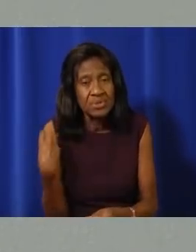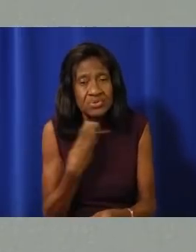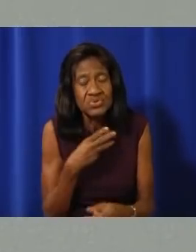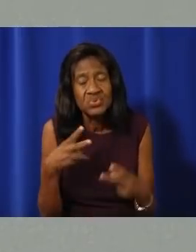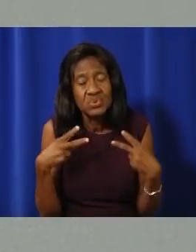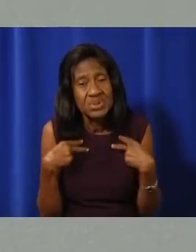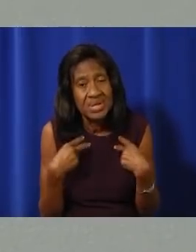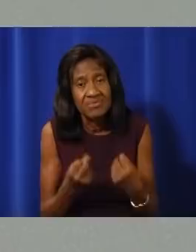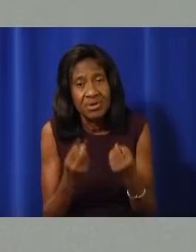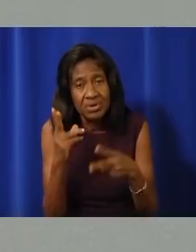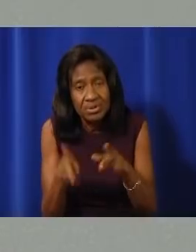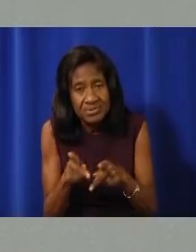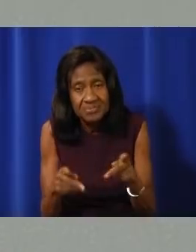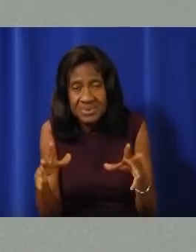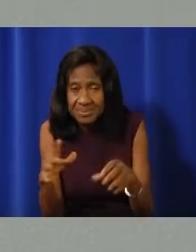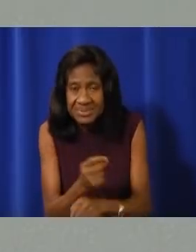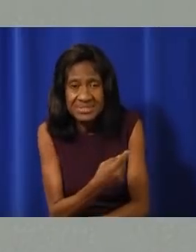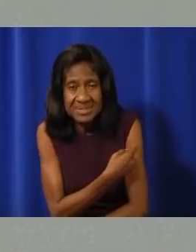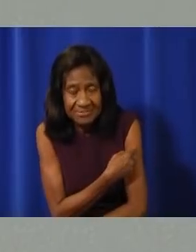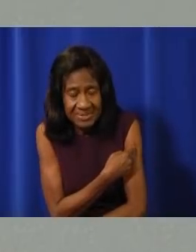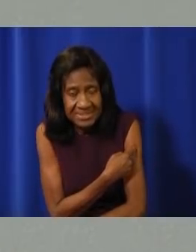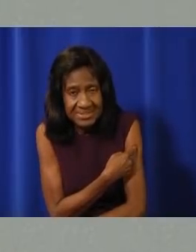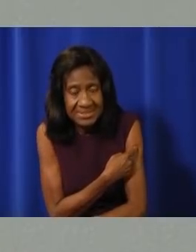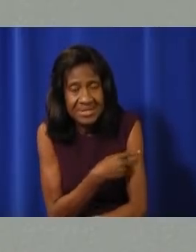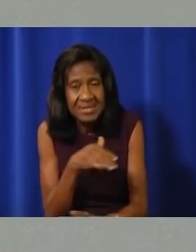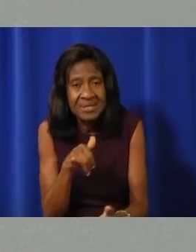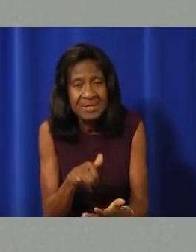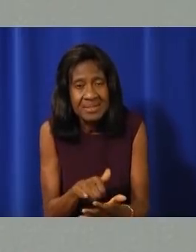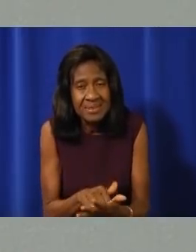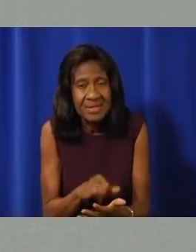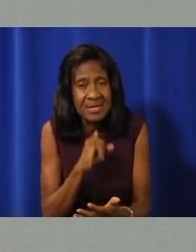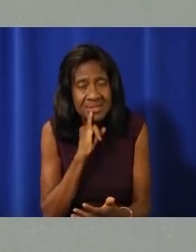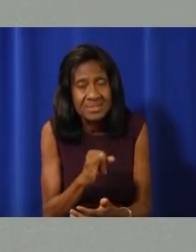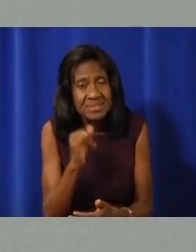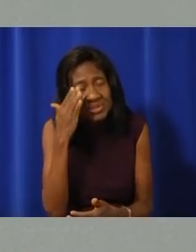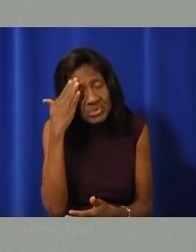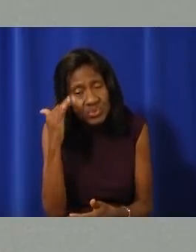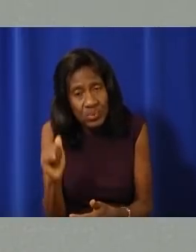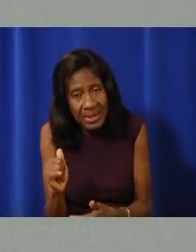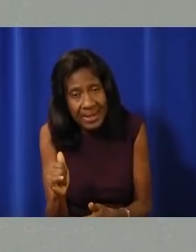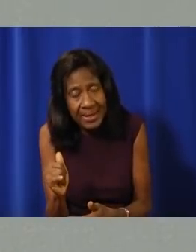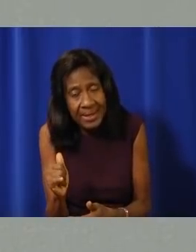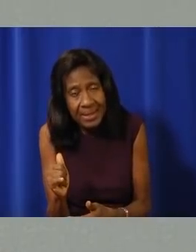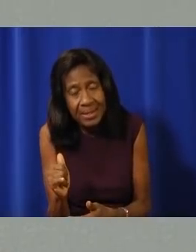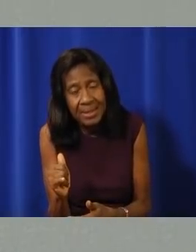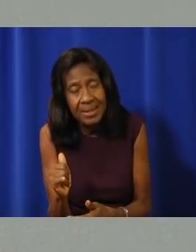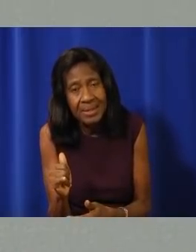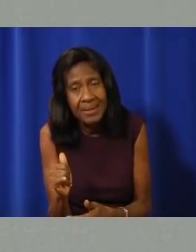country, being responsible probably for this